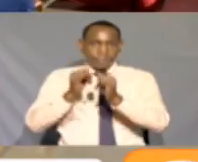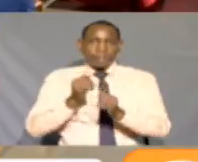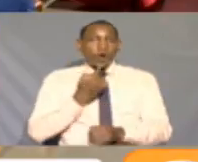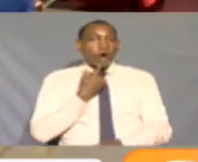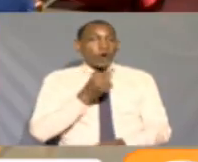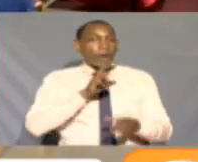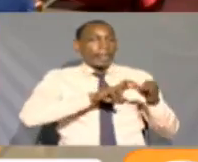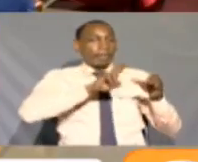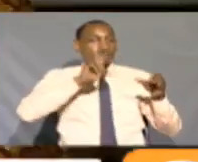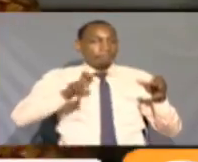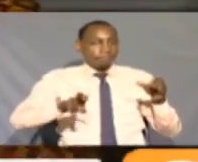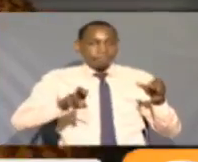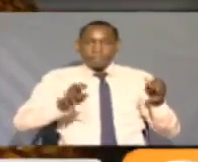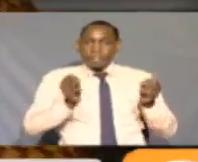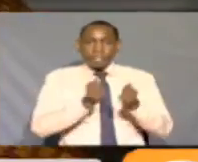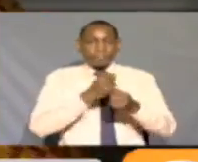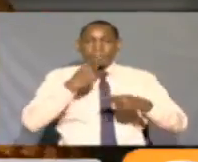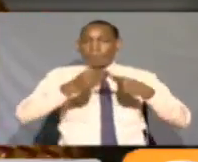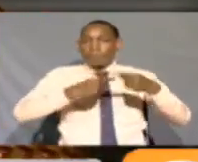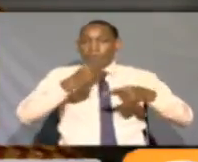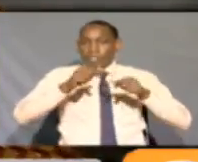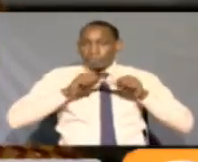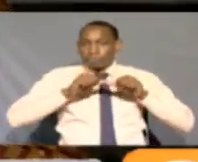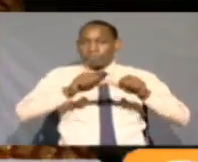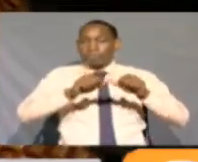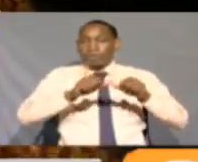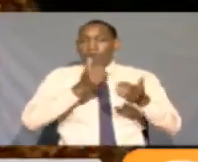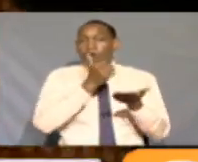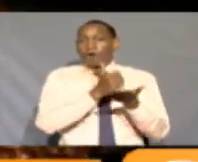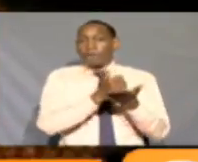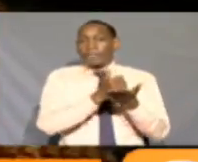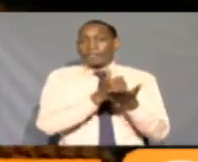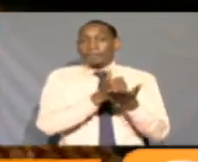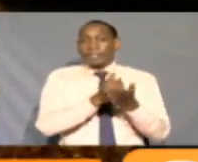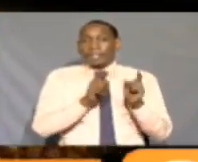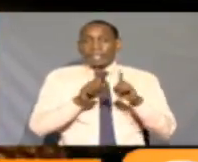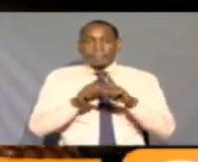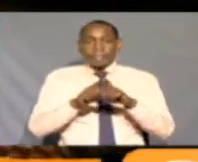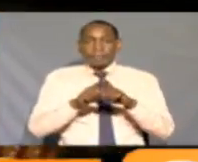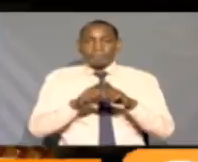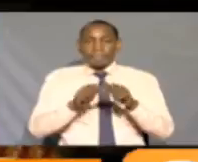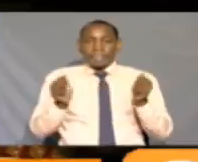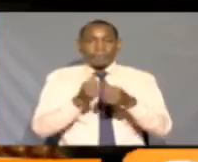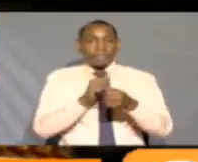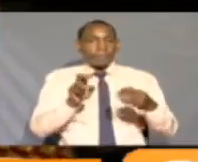step aside, that they do not continue to remain in office, and definitely they do not continue